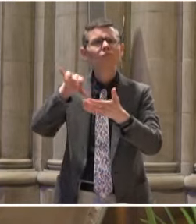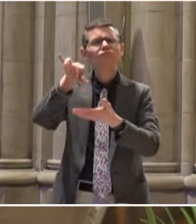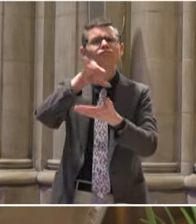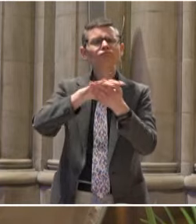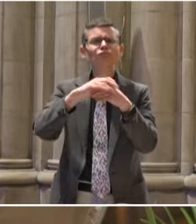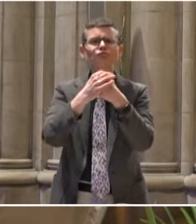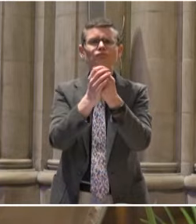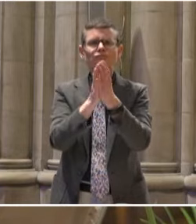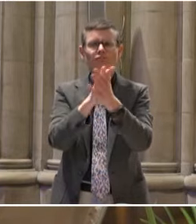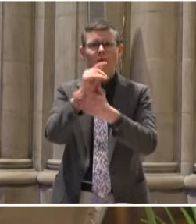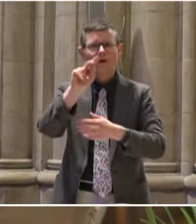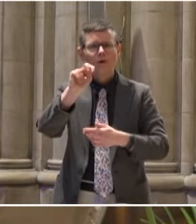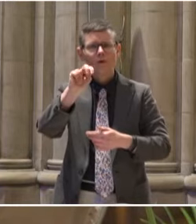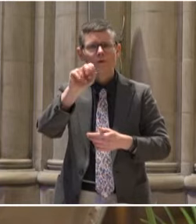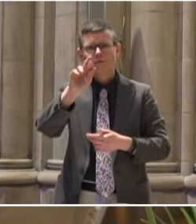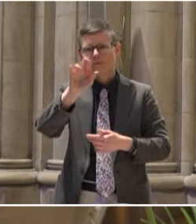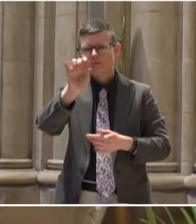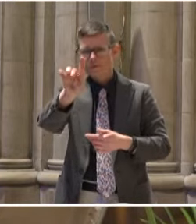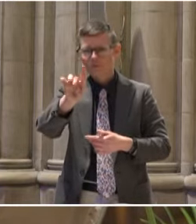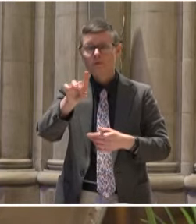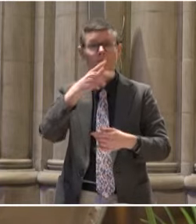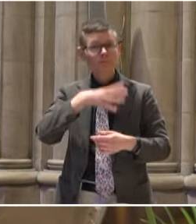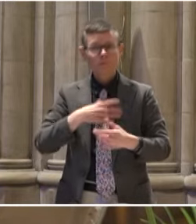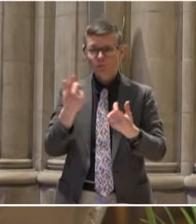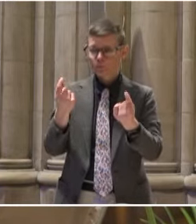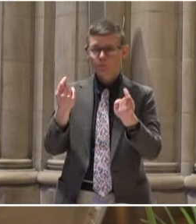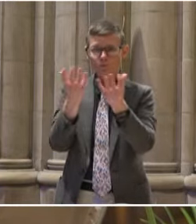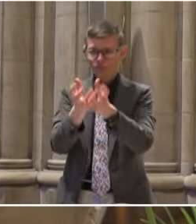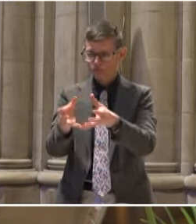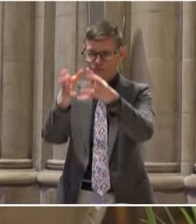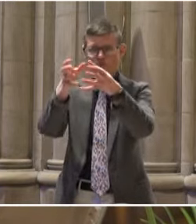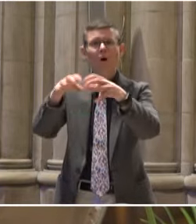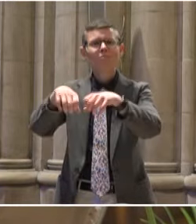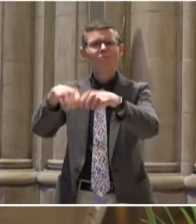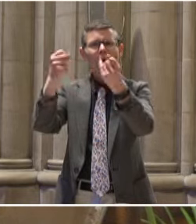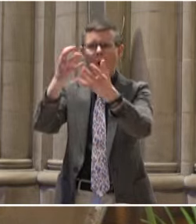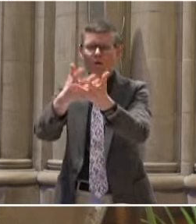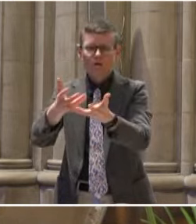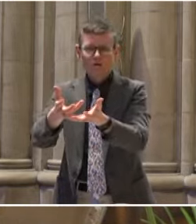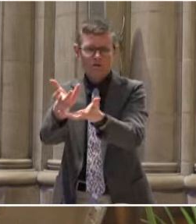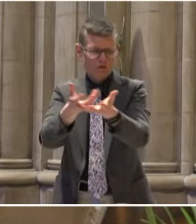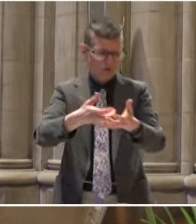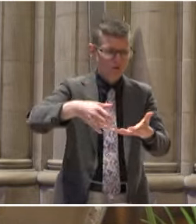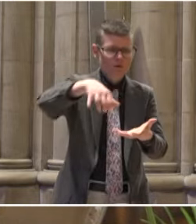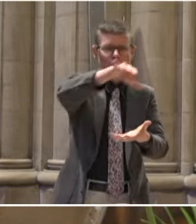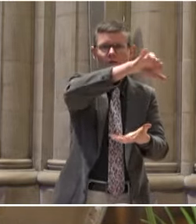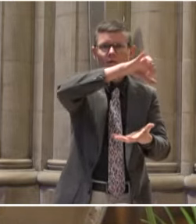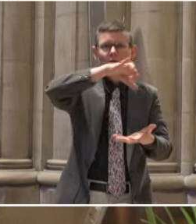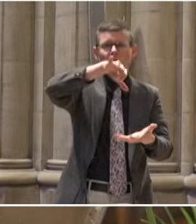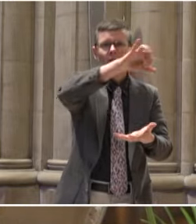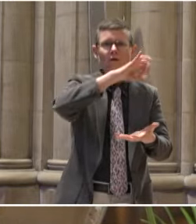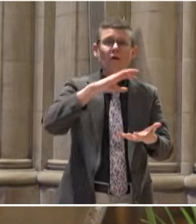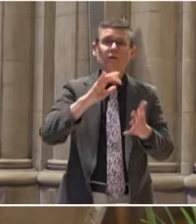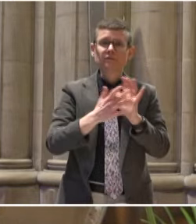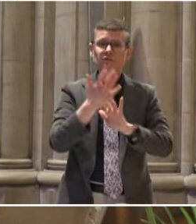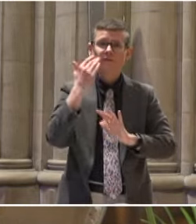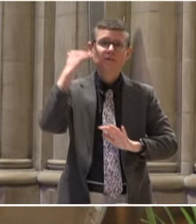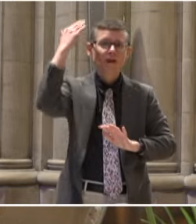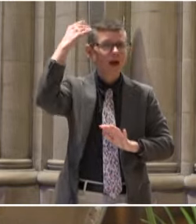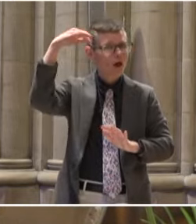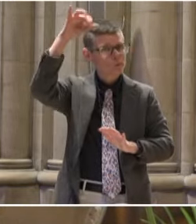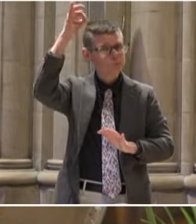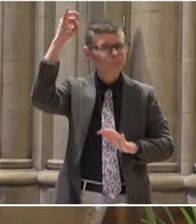she broke open the jar and poured the ointment on his head. But some